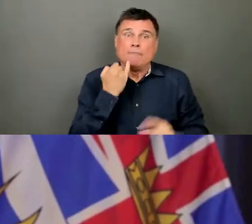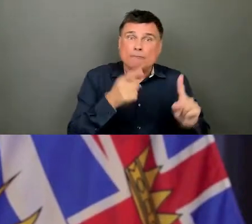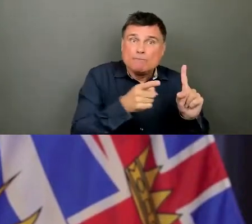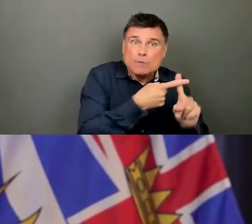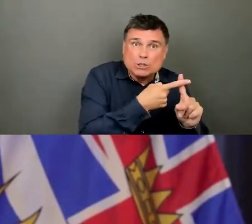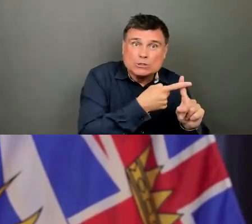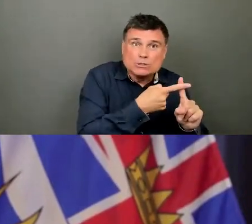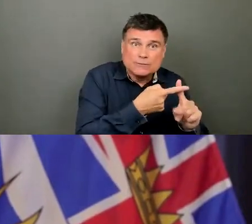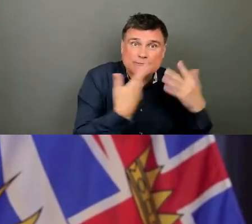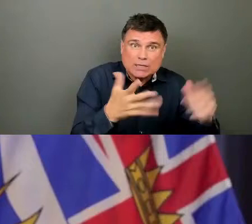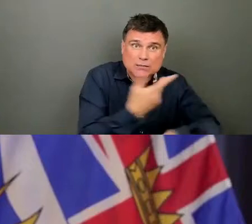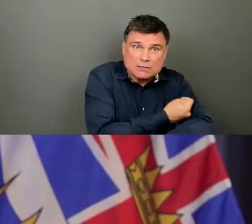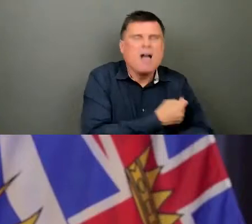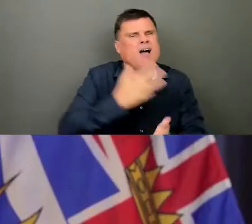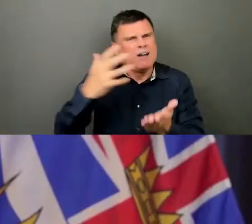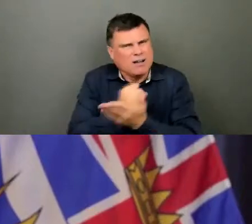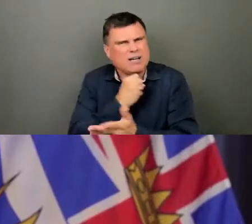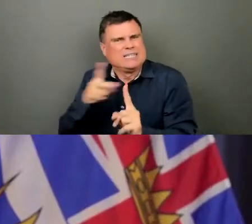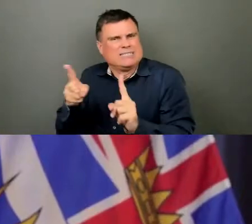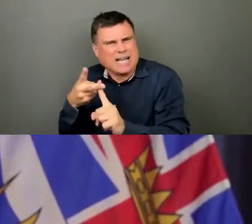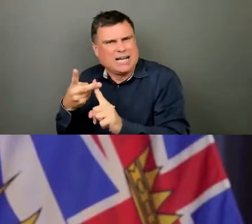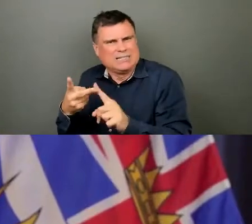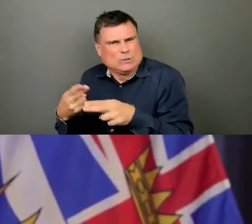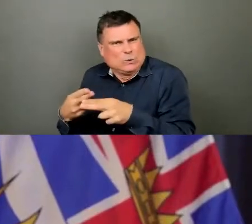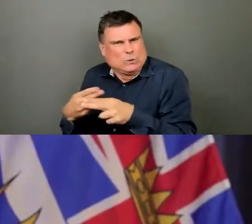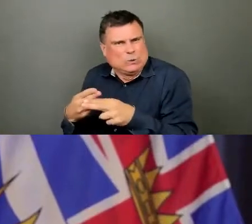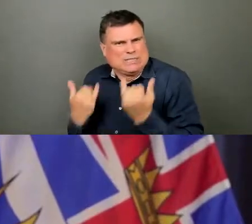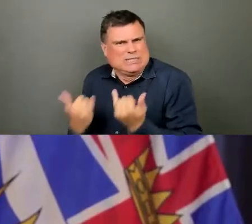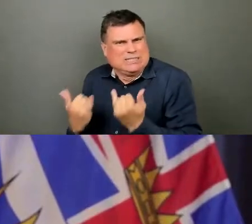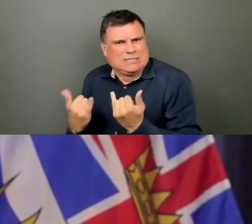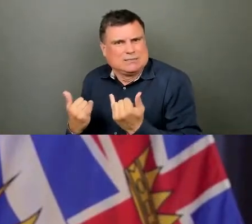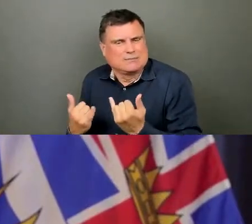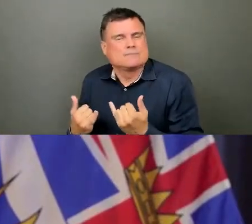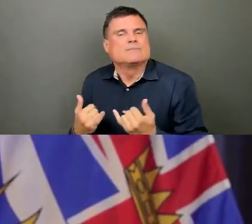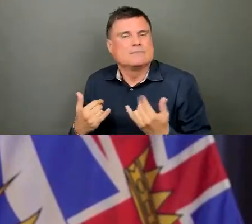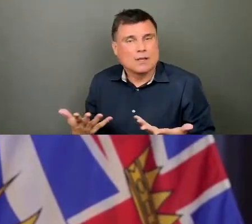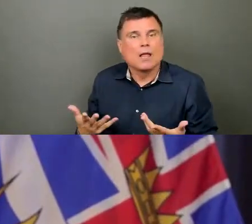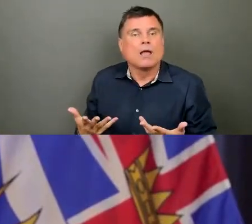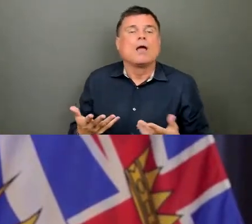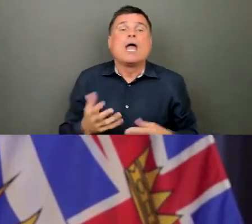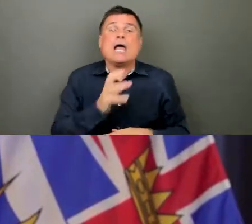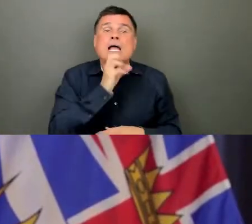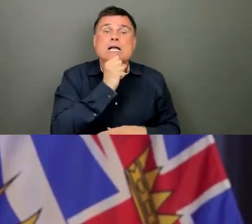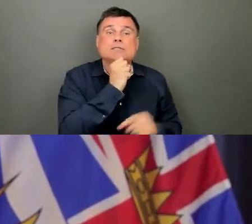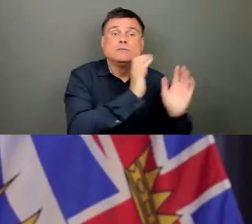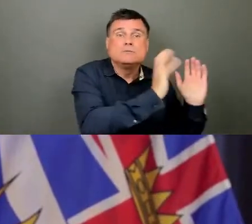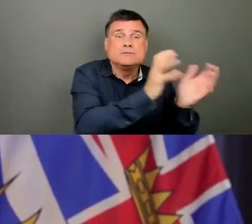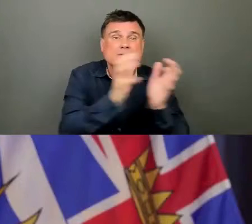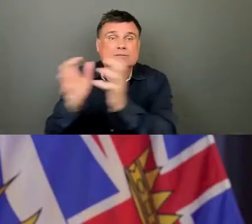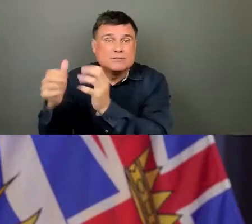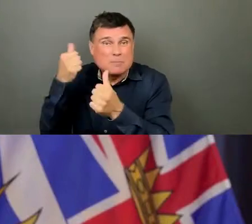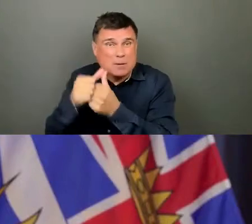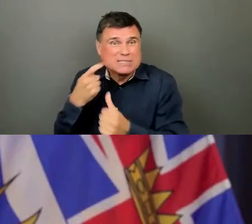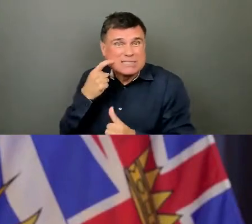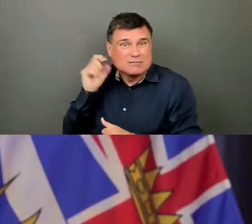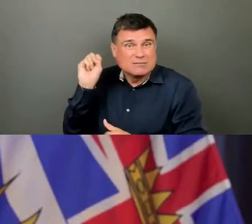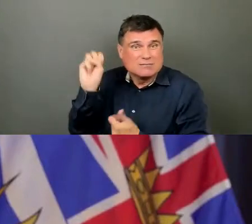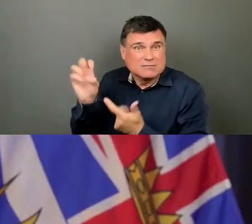vaccinated with their second dose. And while we do a lot of discussion about the age question, remind people there are